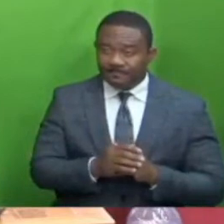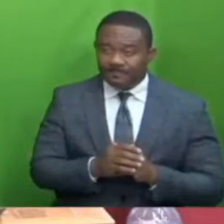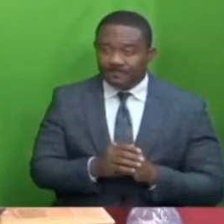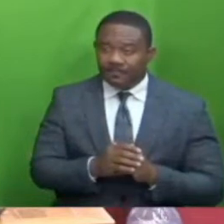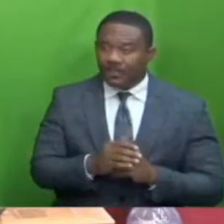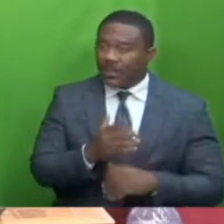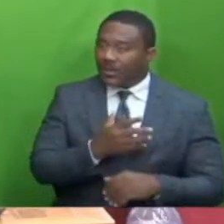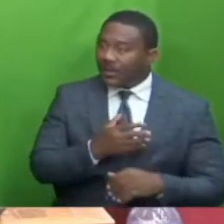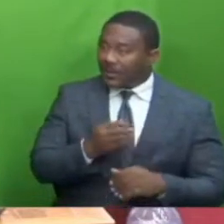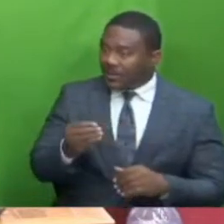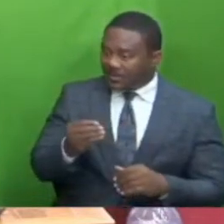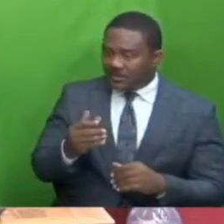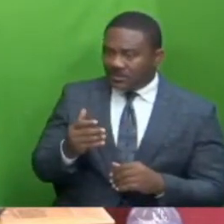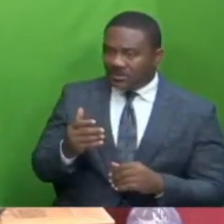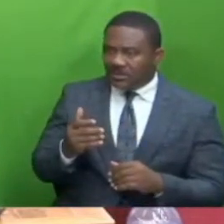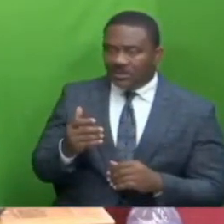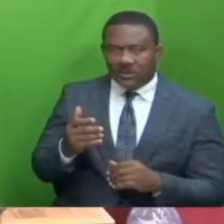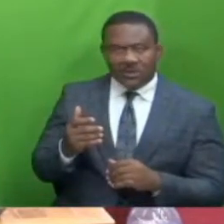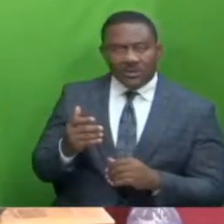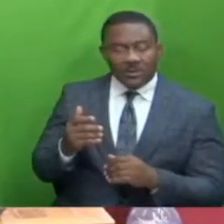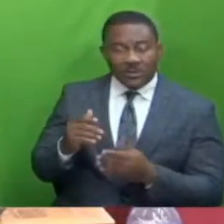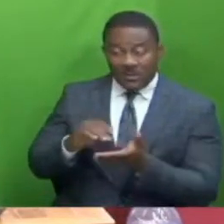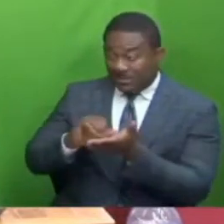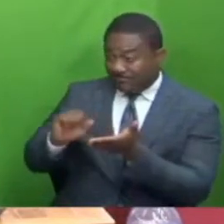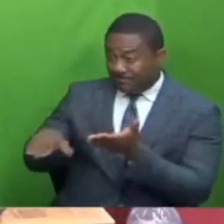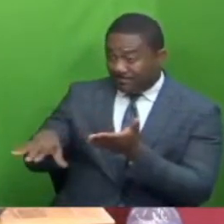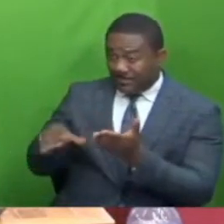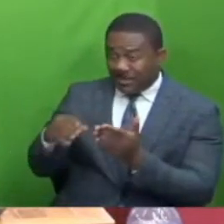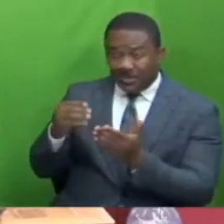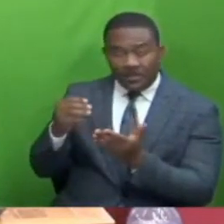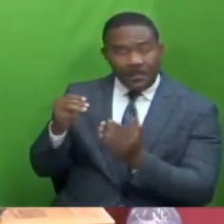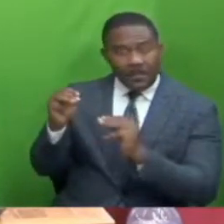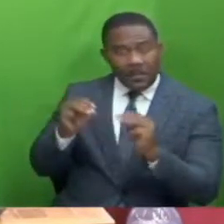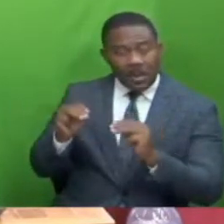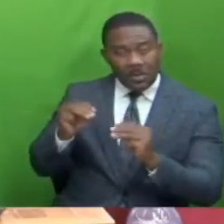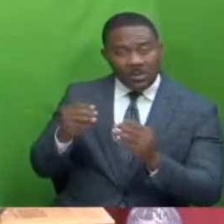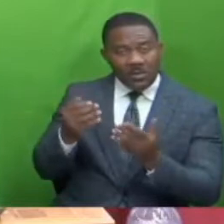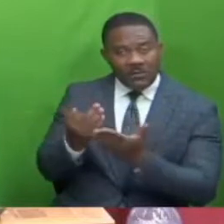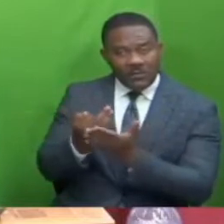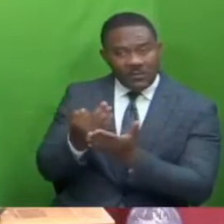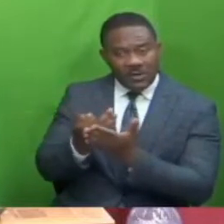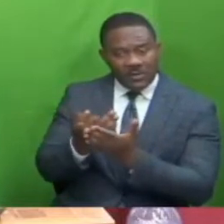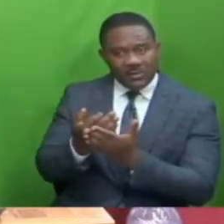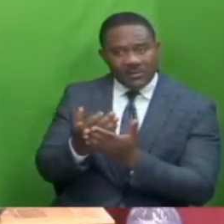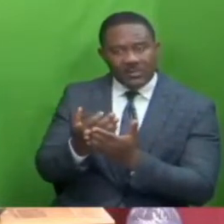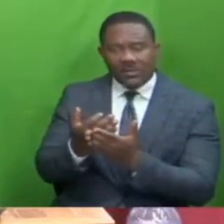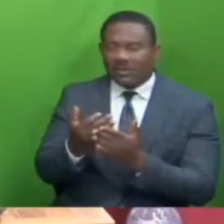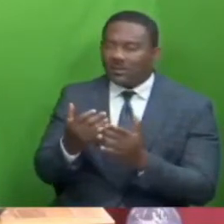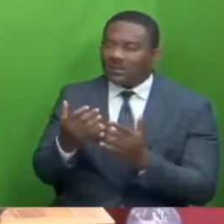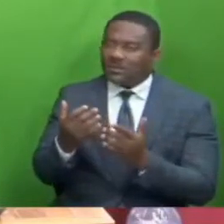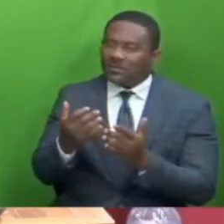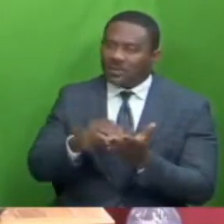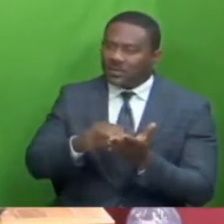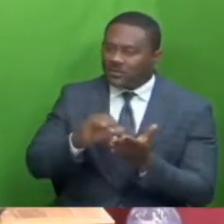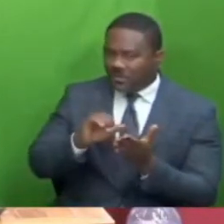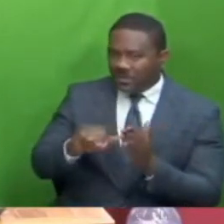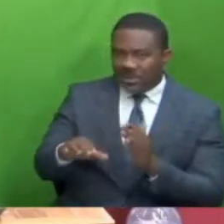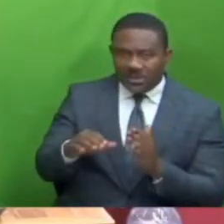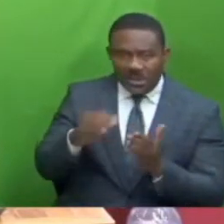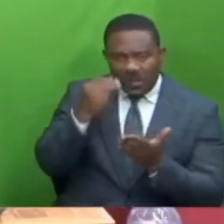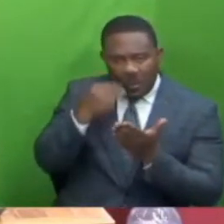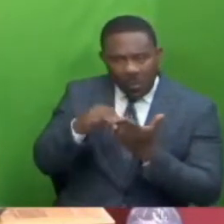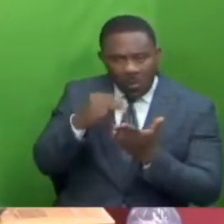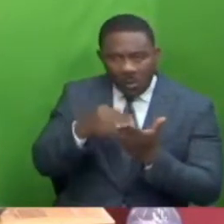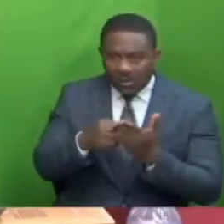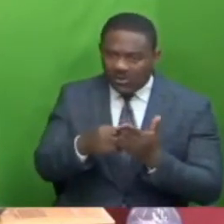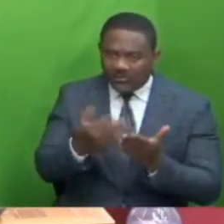tightening and the elimination of monetary financing of the budget. Containing inflation pressures requires